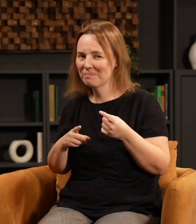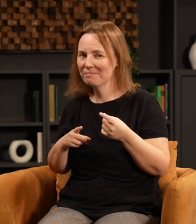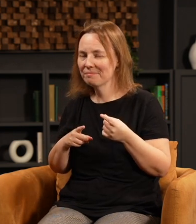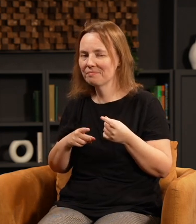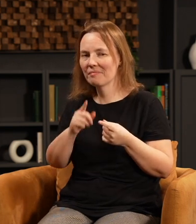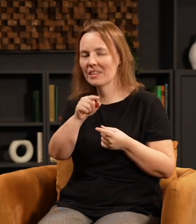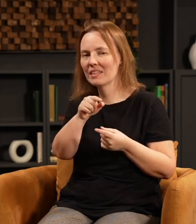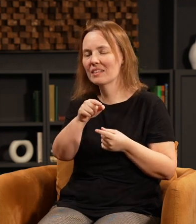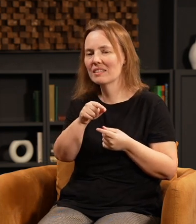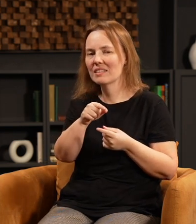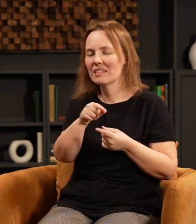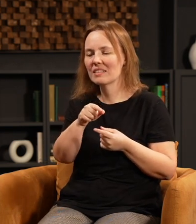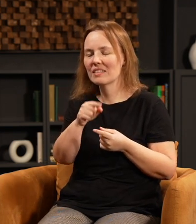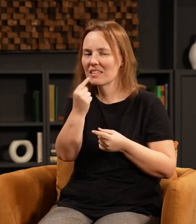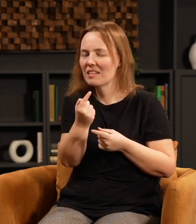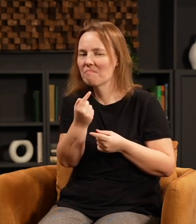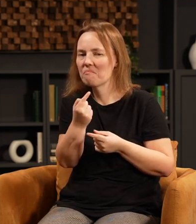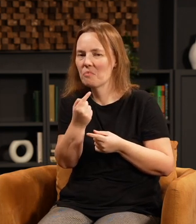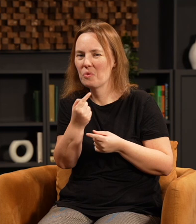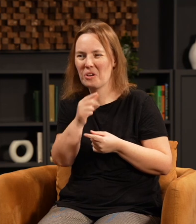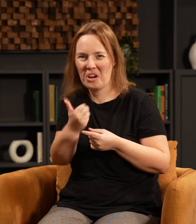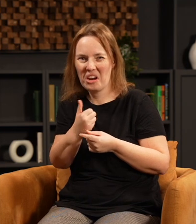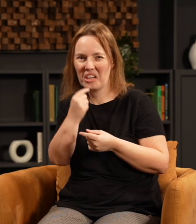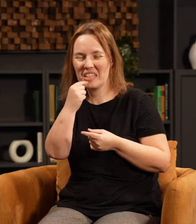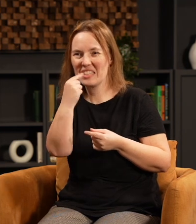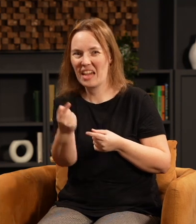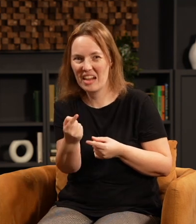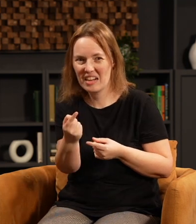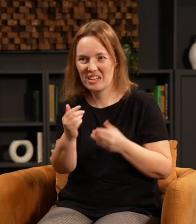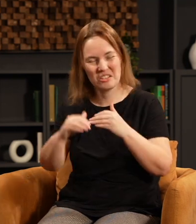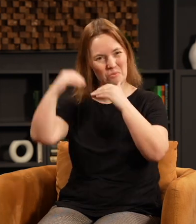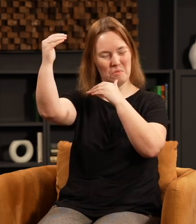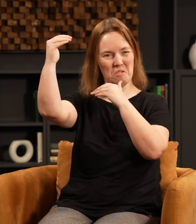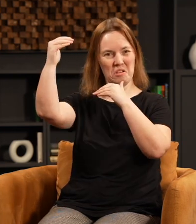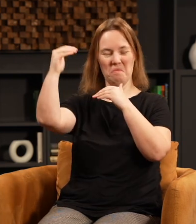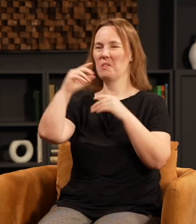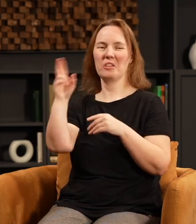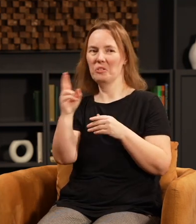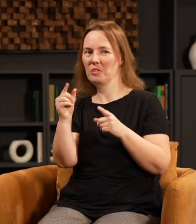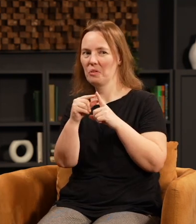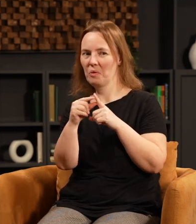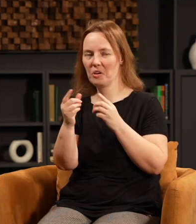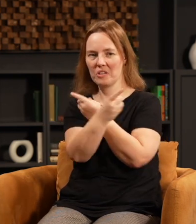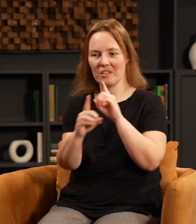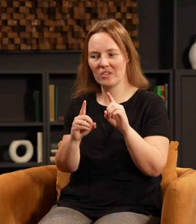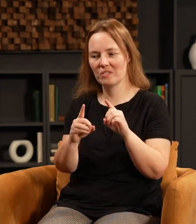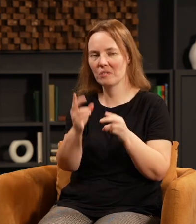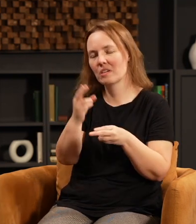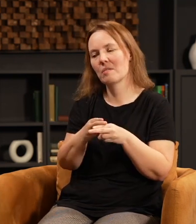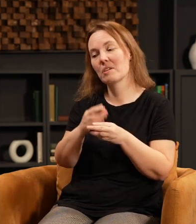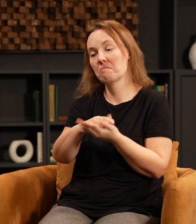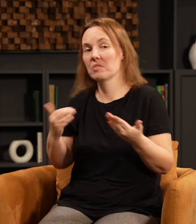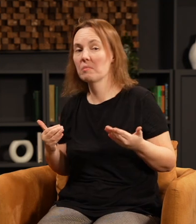this denominational leader said, he said, Paul, he said, in our promotion material, he said, I can't use the word deliverance. I've got to call it something else